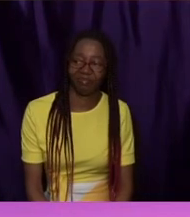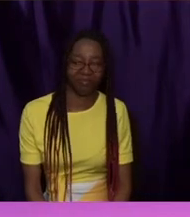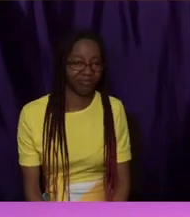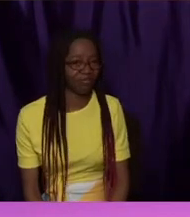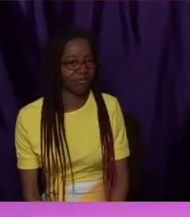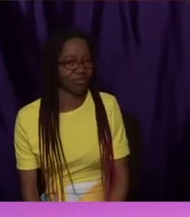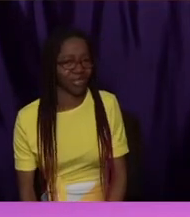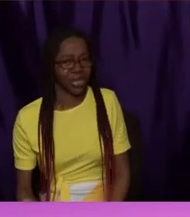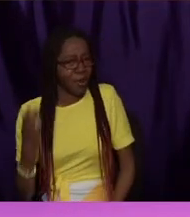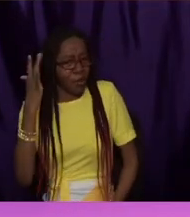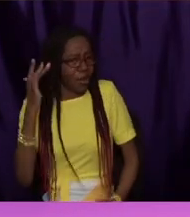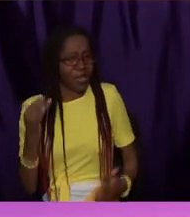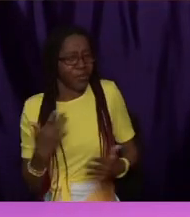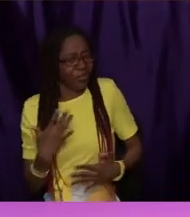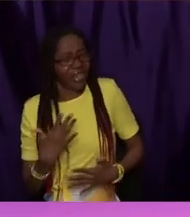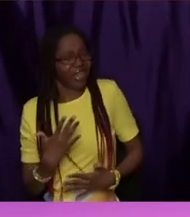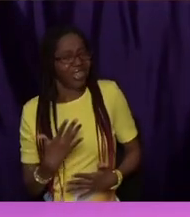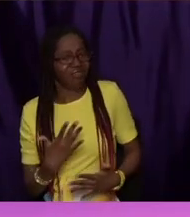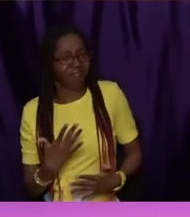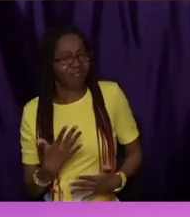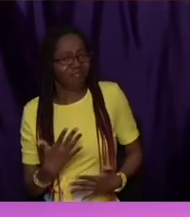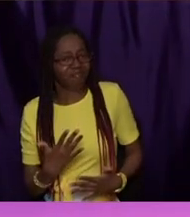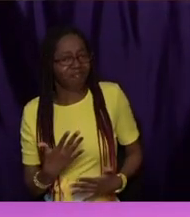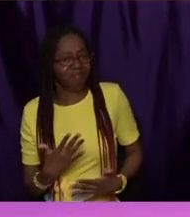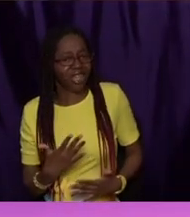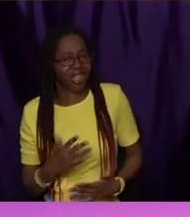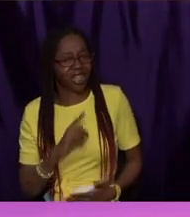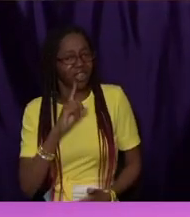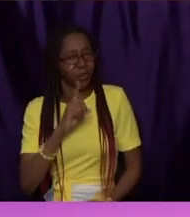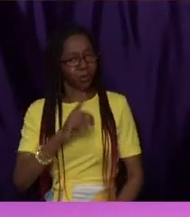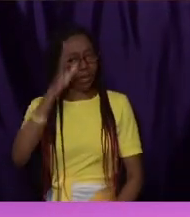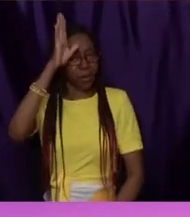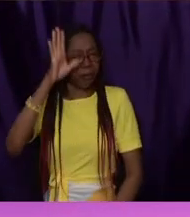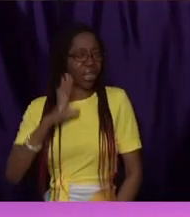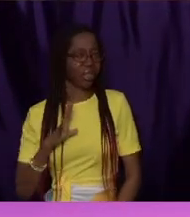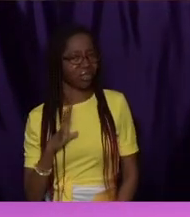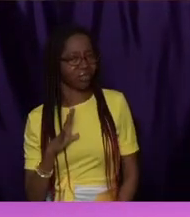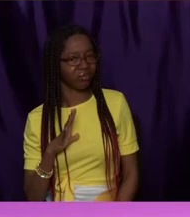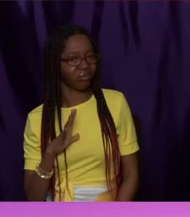Why are you afraid to have a real man?